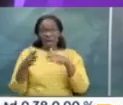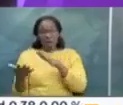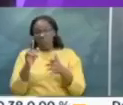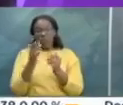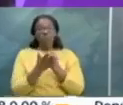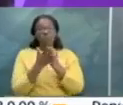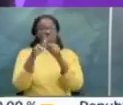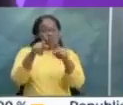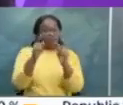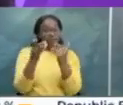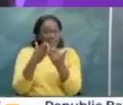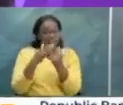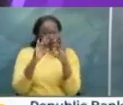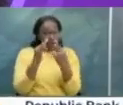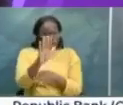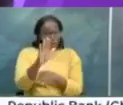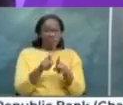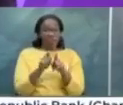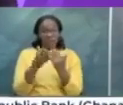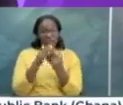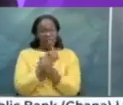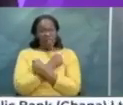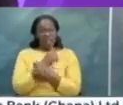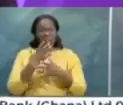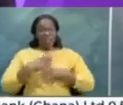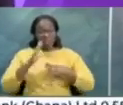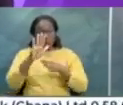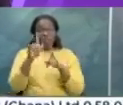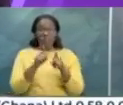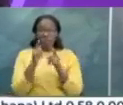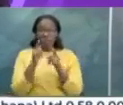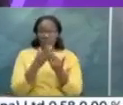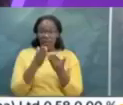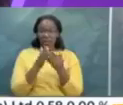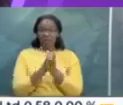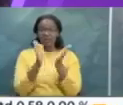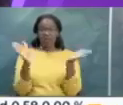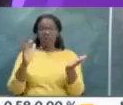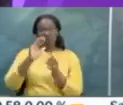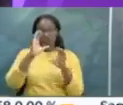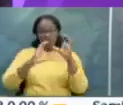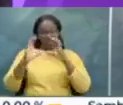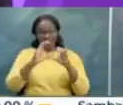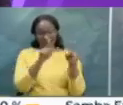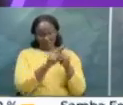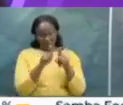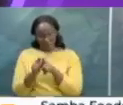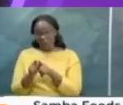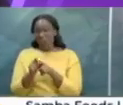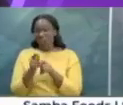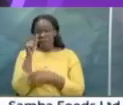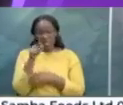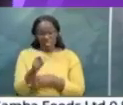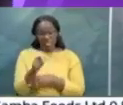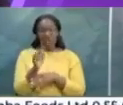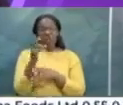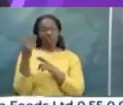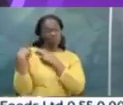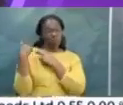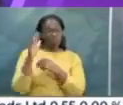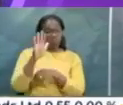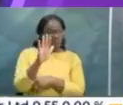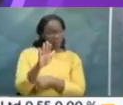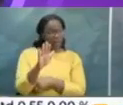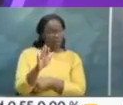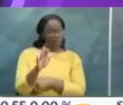protect your family, your loved ones. Also, just take of general citizens also it's your duty.